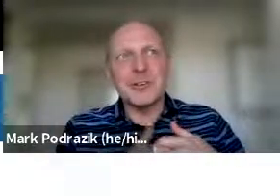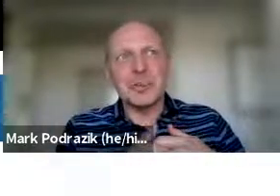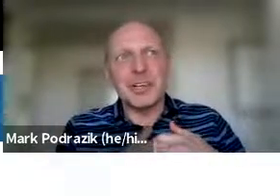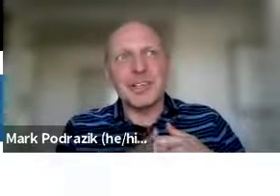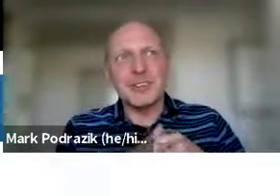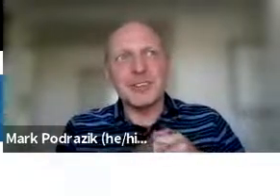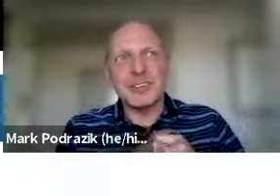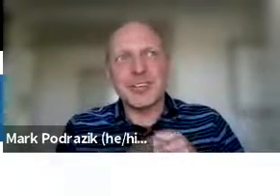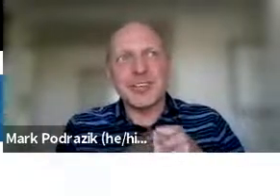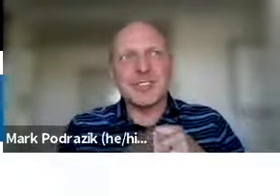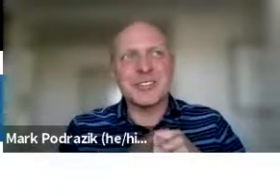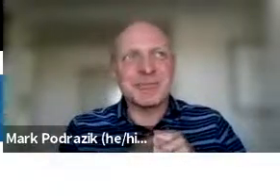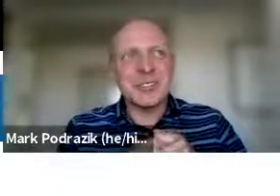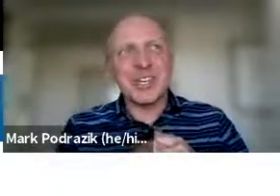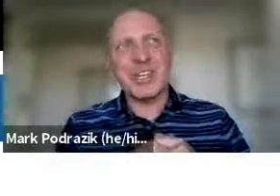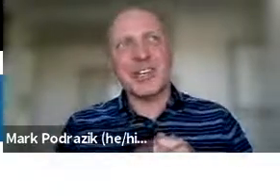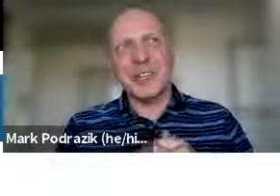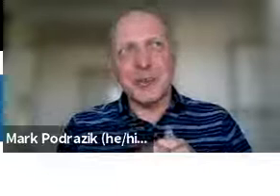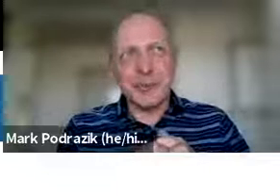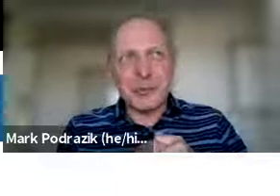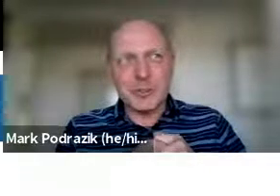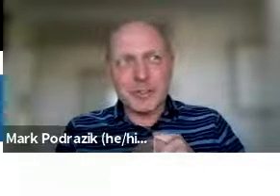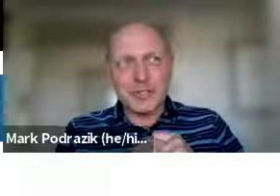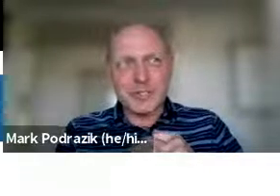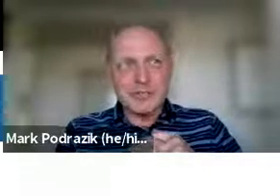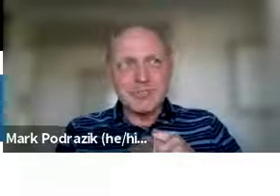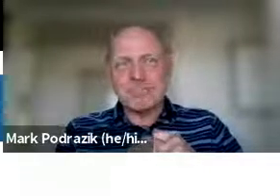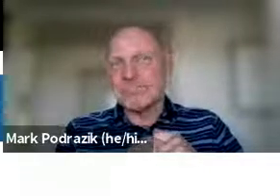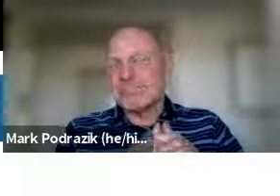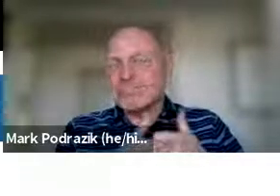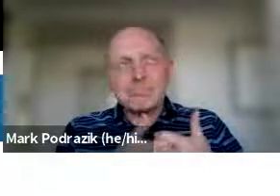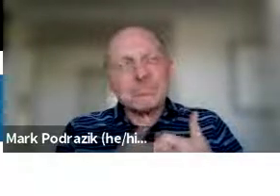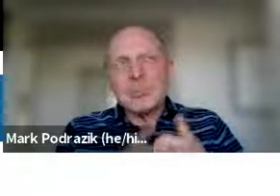to contemplate and discuss today and in the future is,